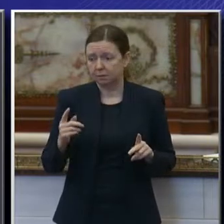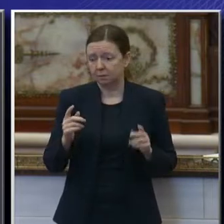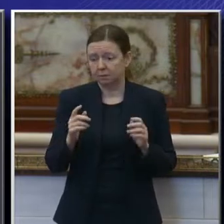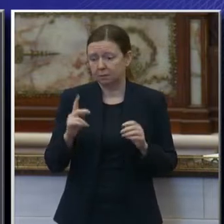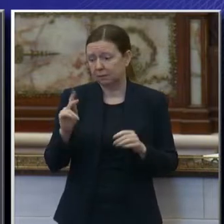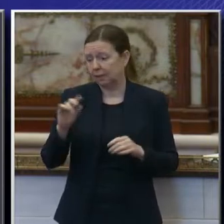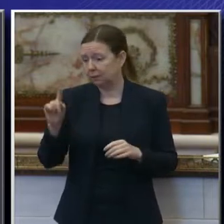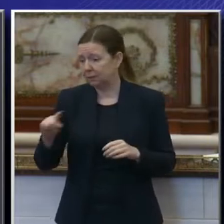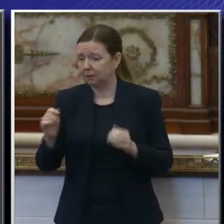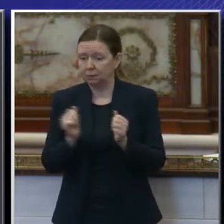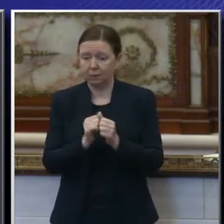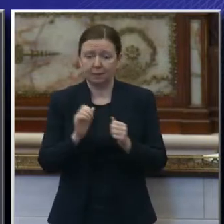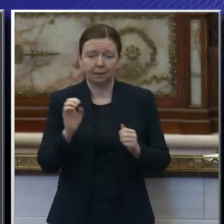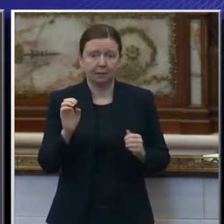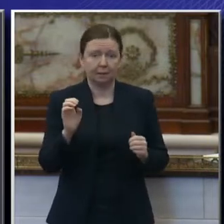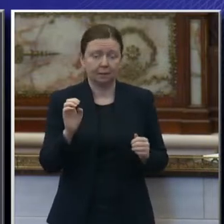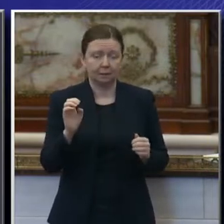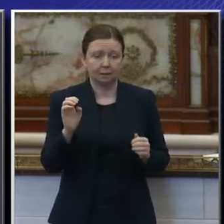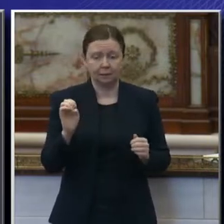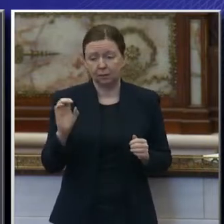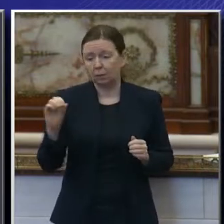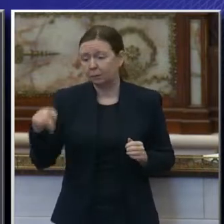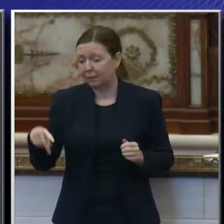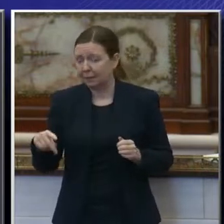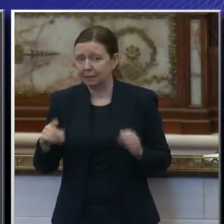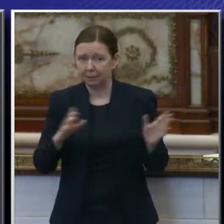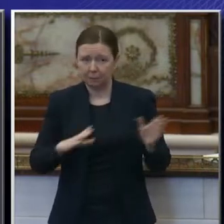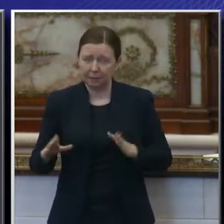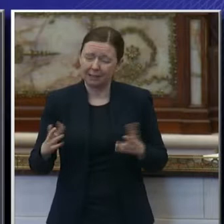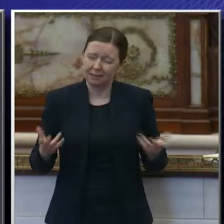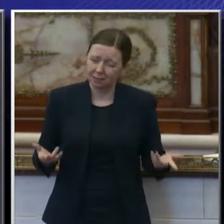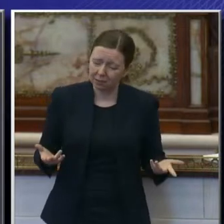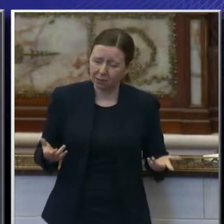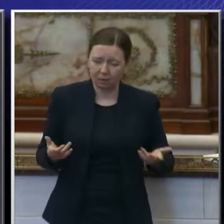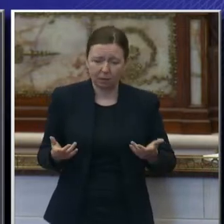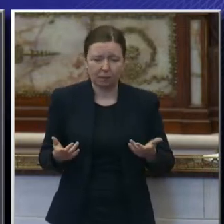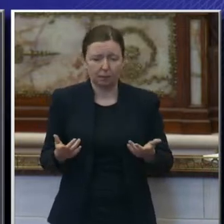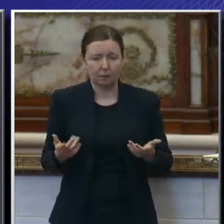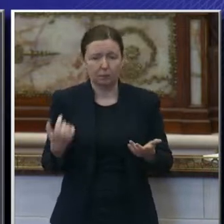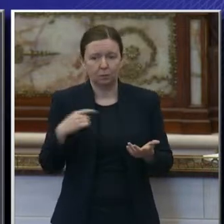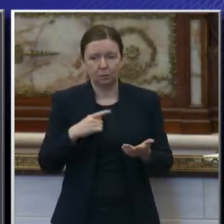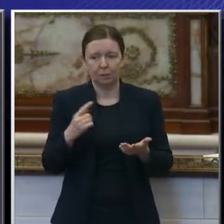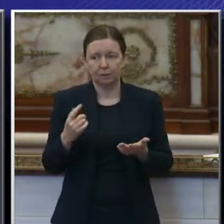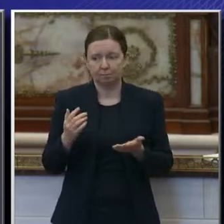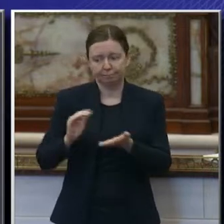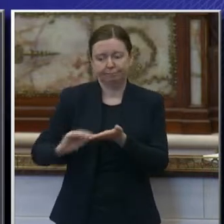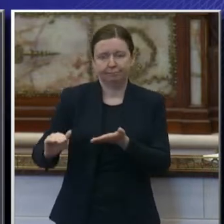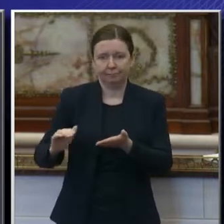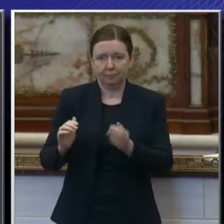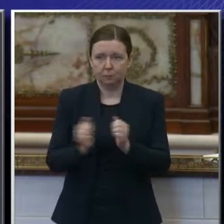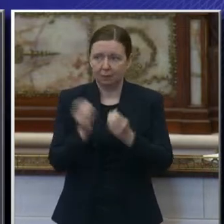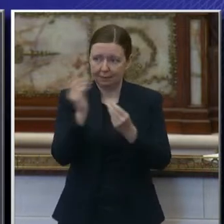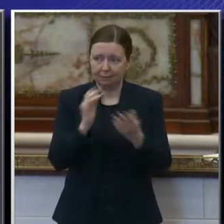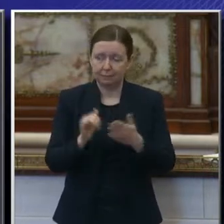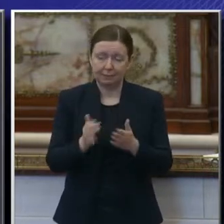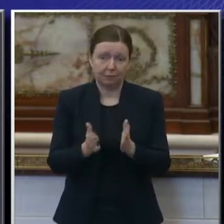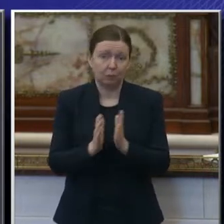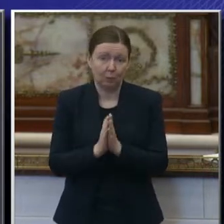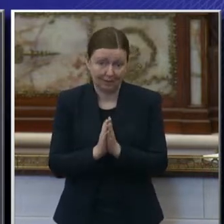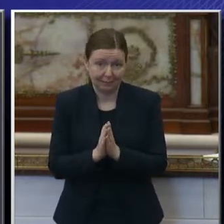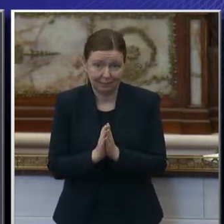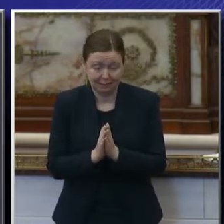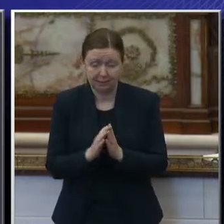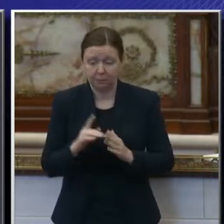EOP plan. I mean, you're getting off kind of light on the information that's being requested,